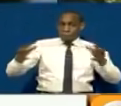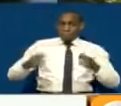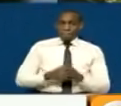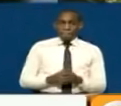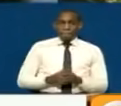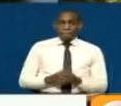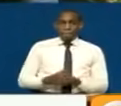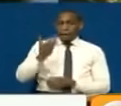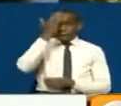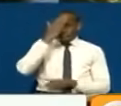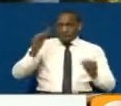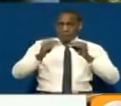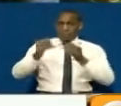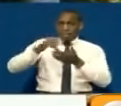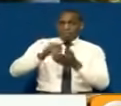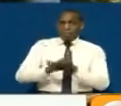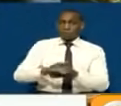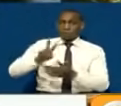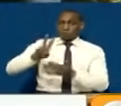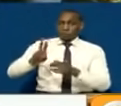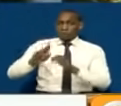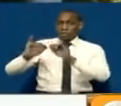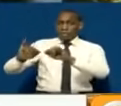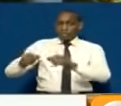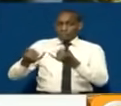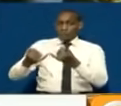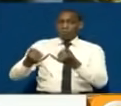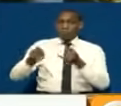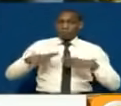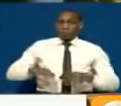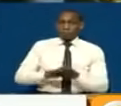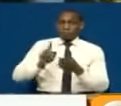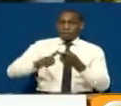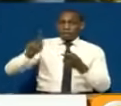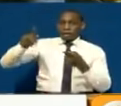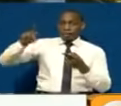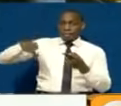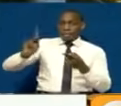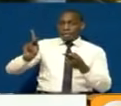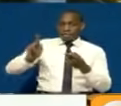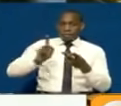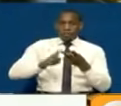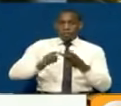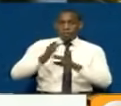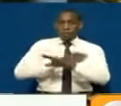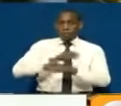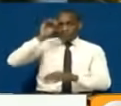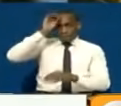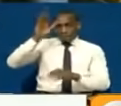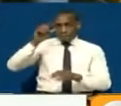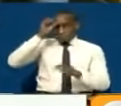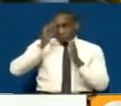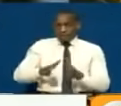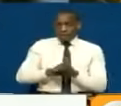reach. The Monday meeting saw two new entrants into the fold, Peter Kenneth of the Democratic Congress Party and the former Kiambu